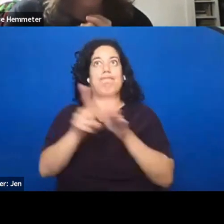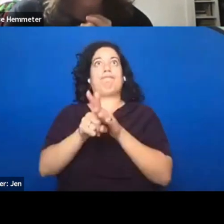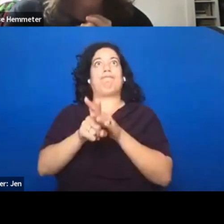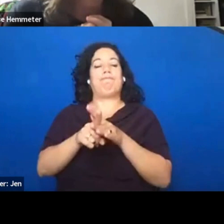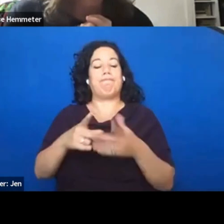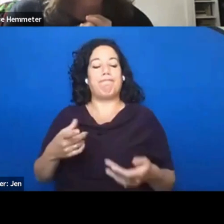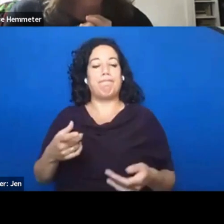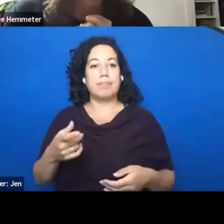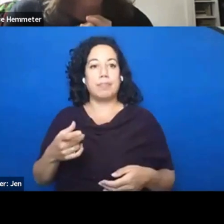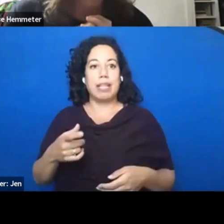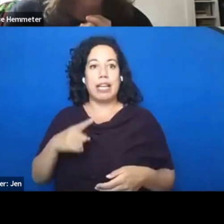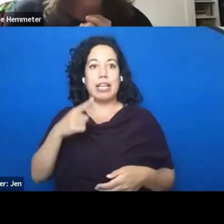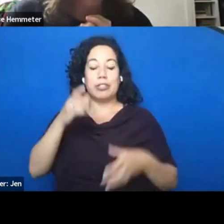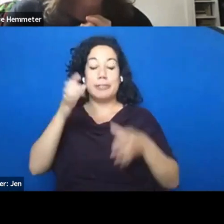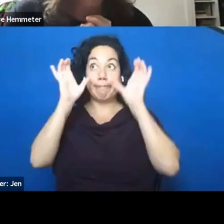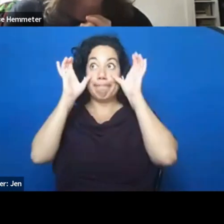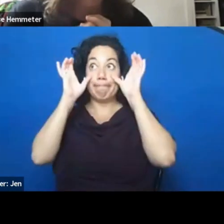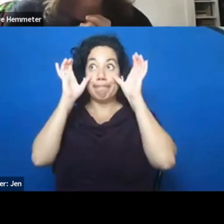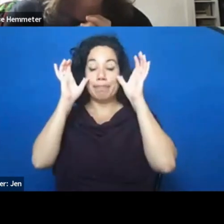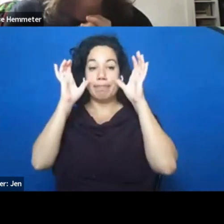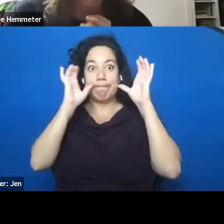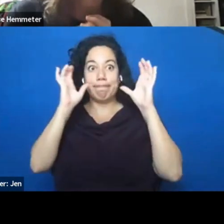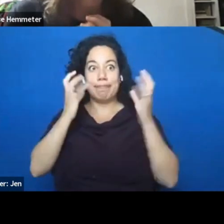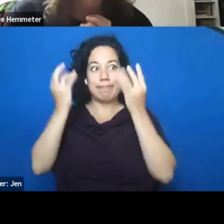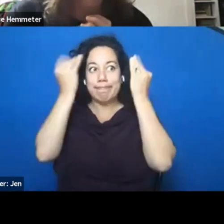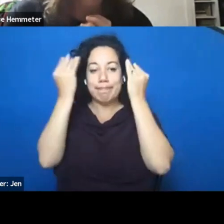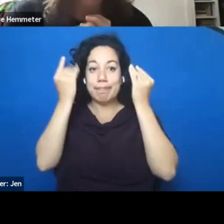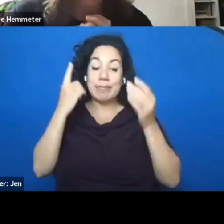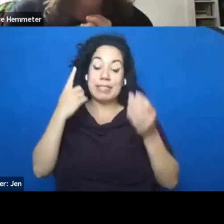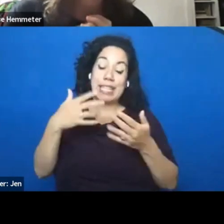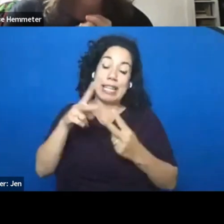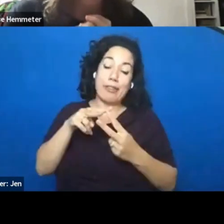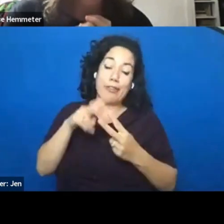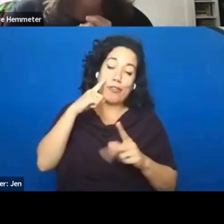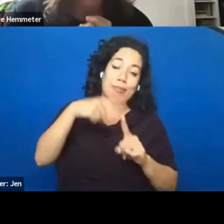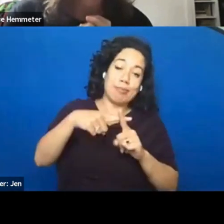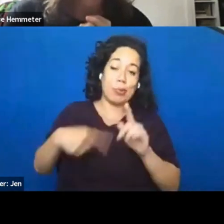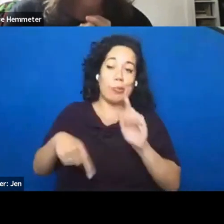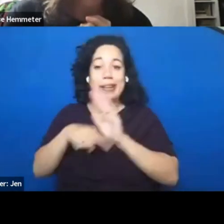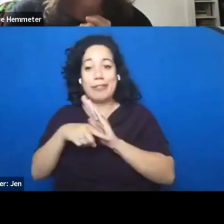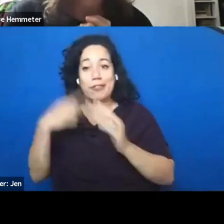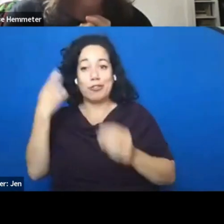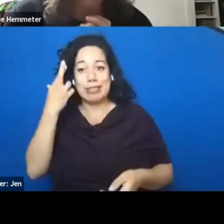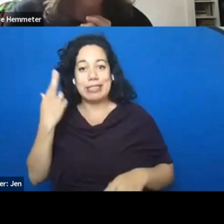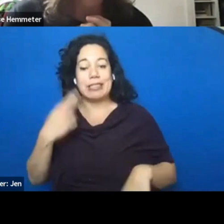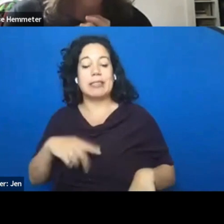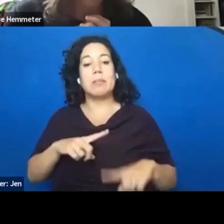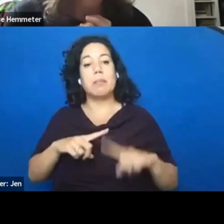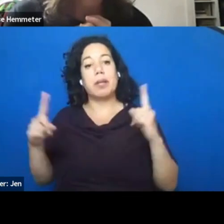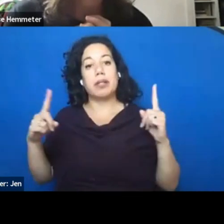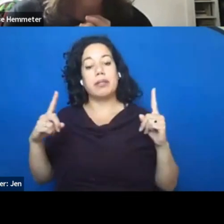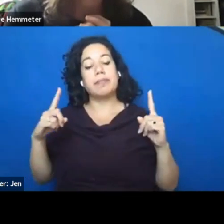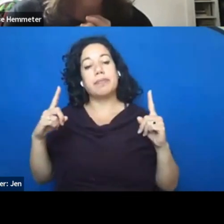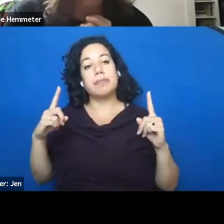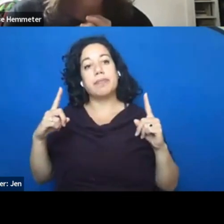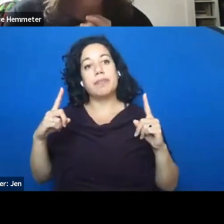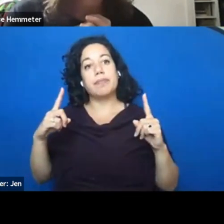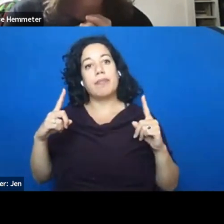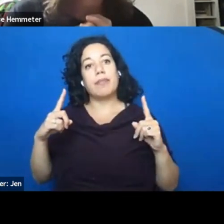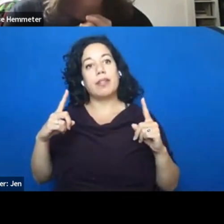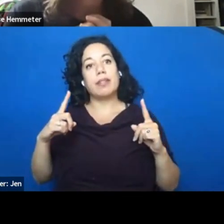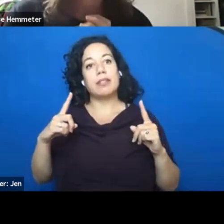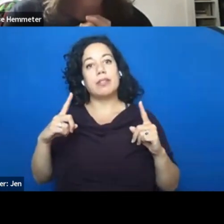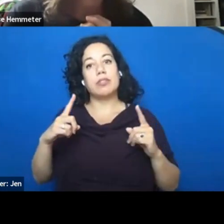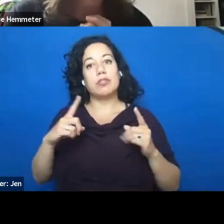and keeps you up at night for good or for bad. That kind of brings the true human